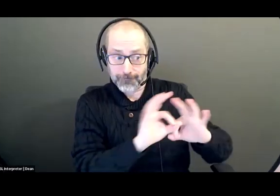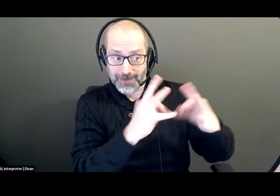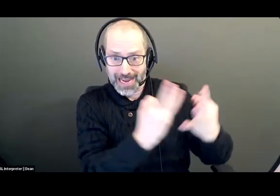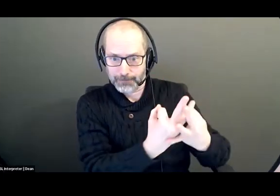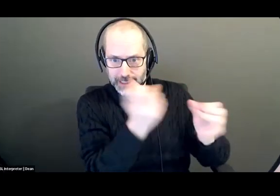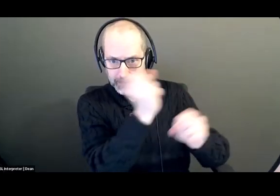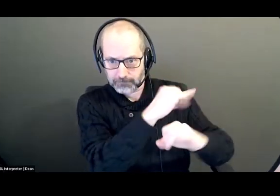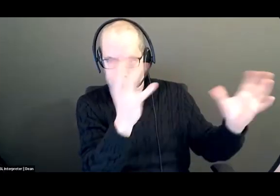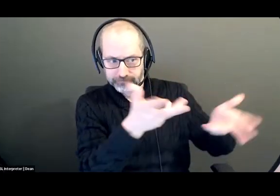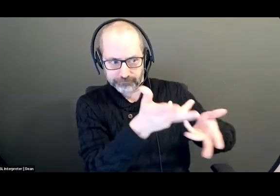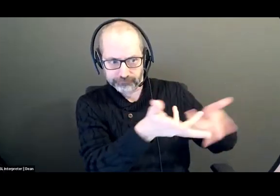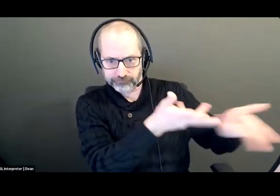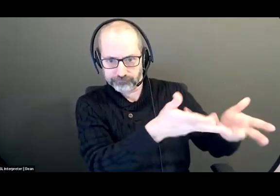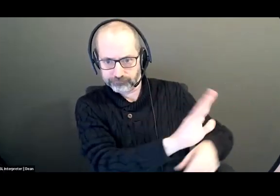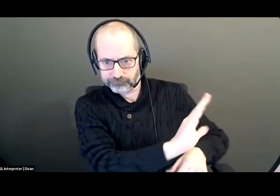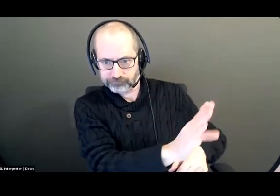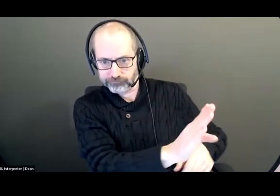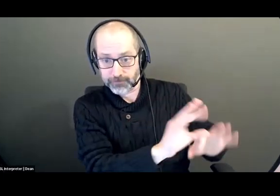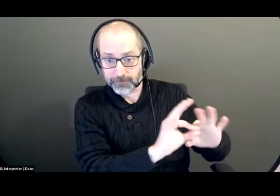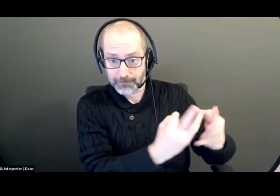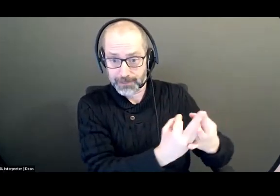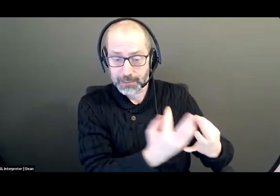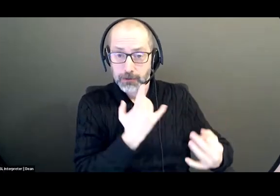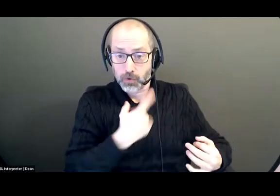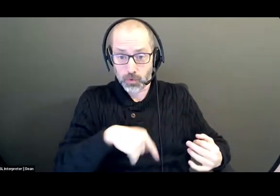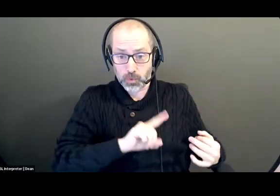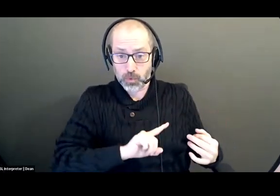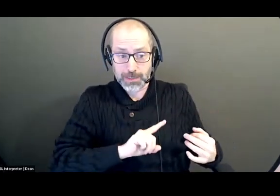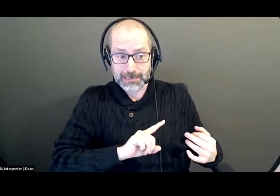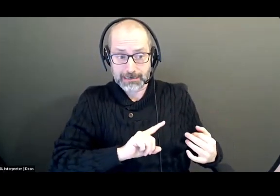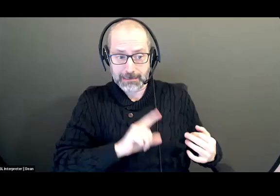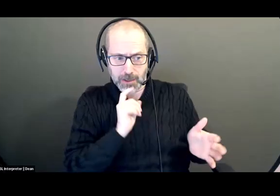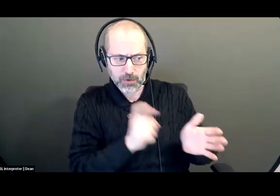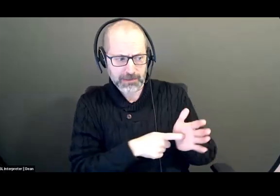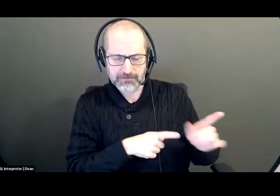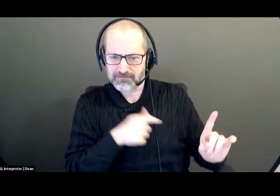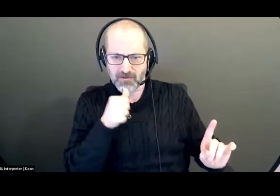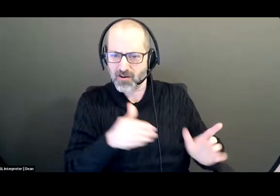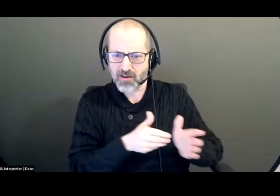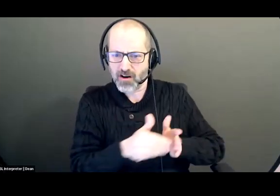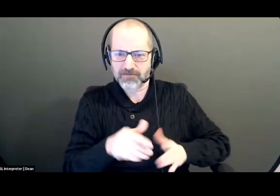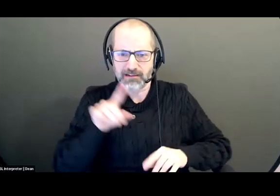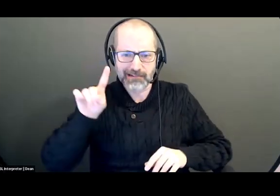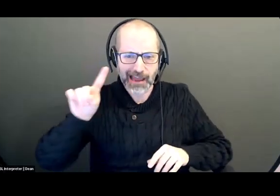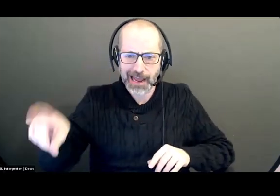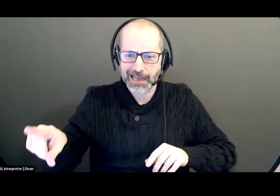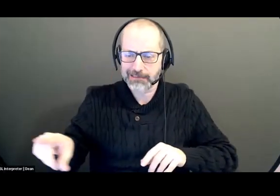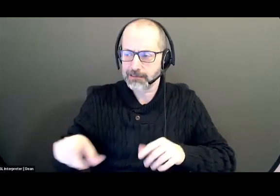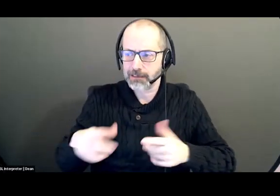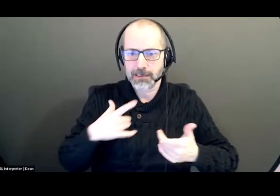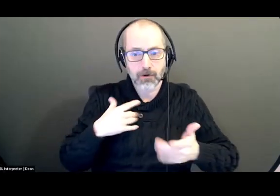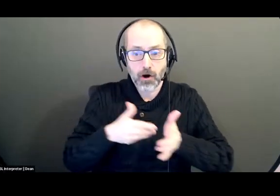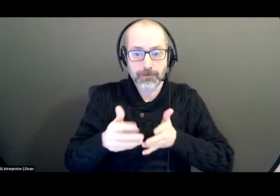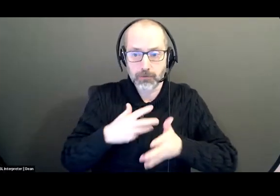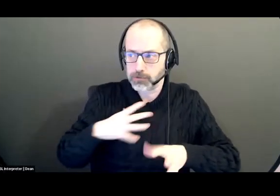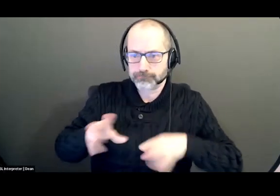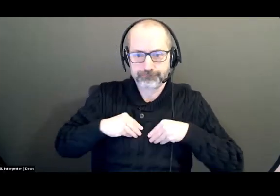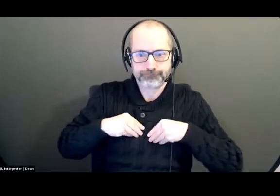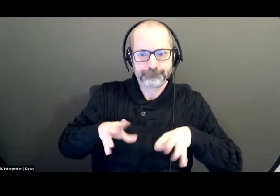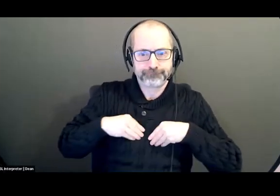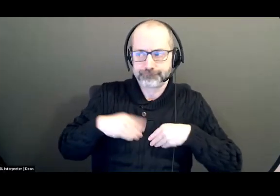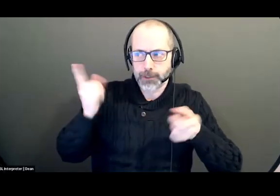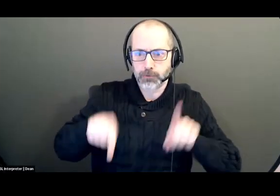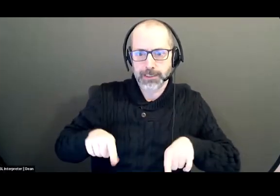she was used to having contact with family and talking bigger picture. And so what we did is we noticed that she